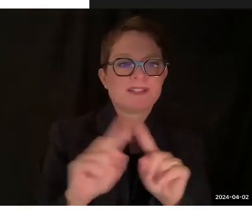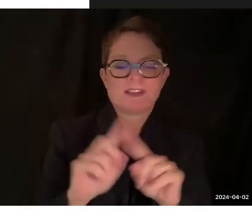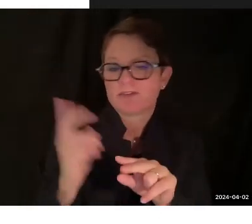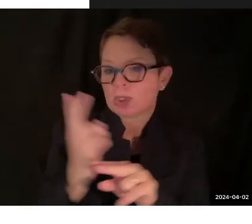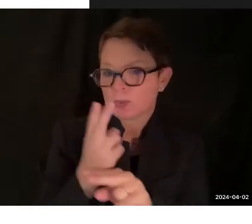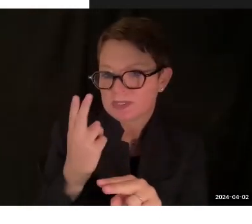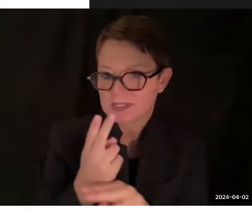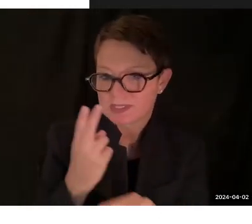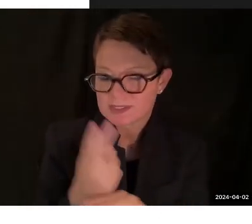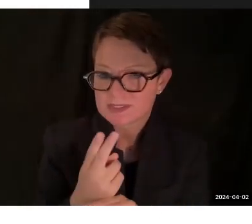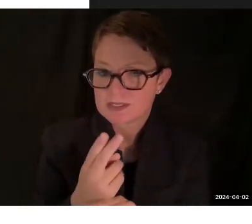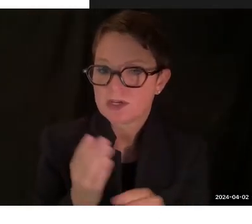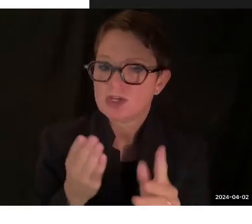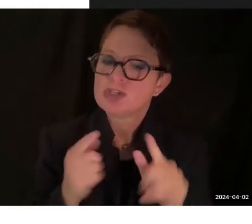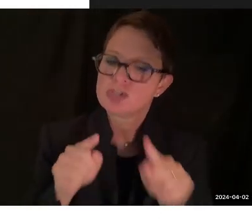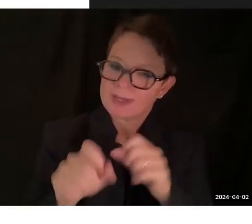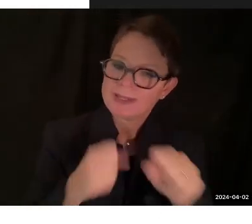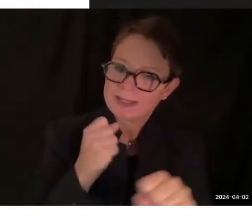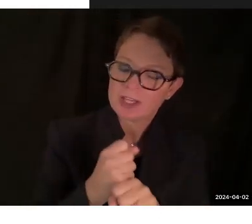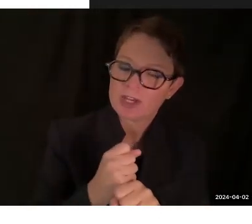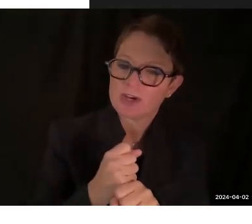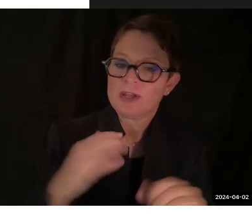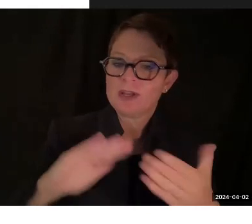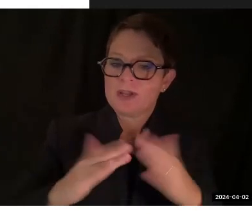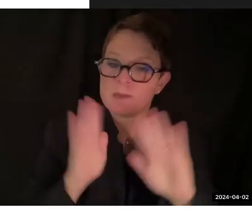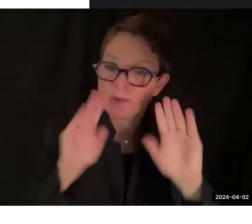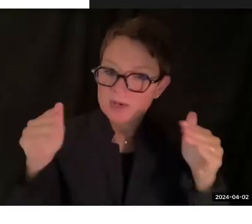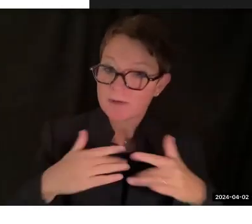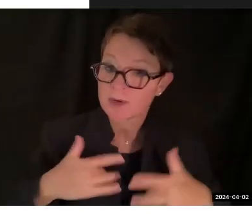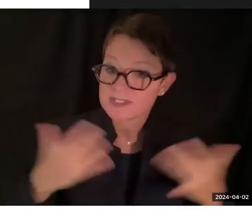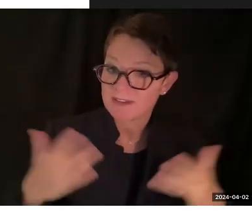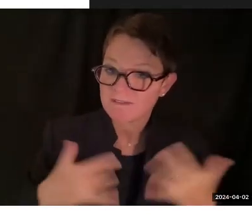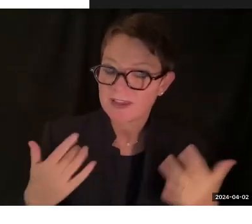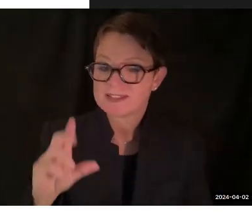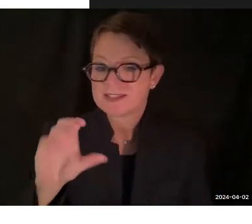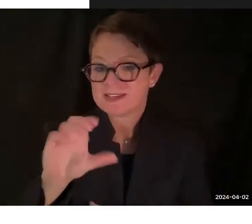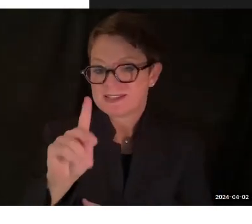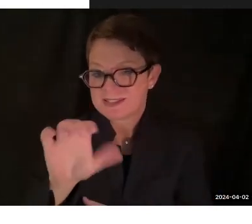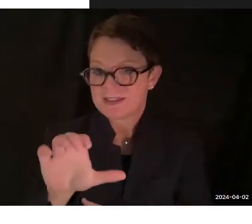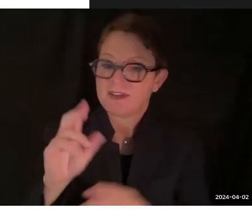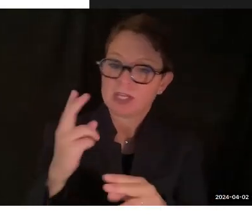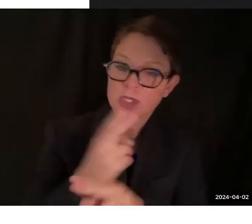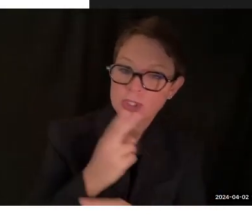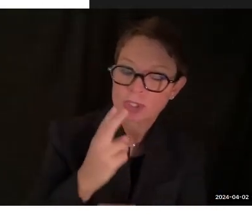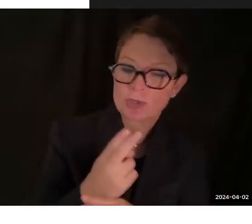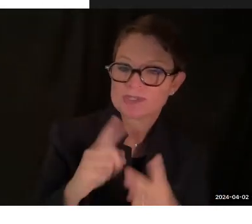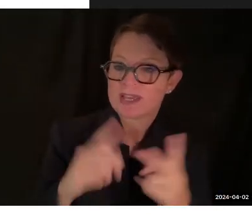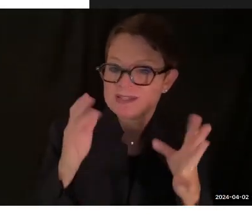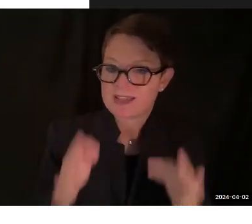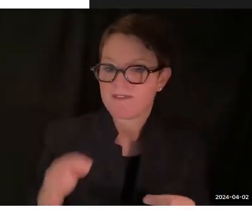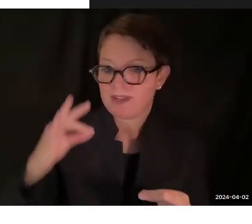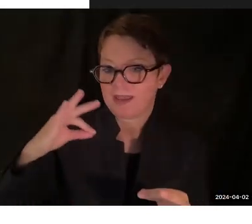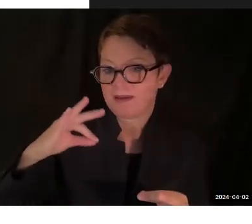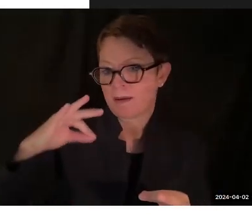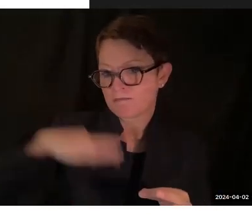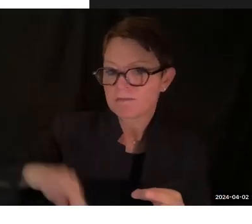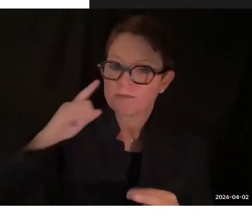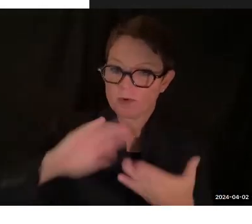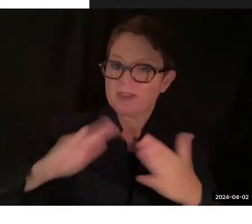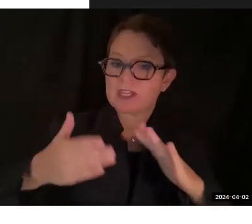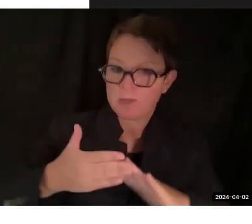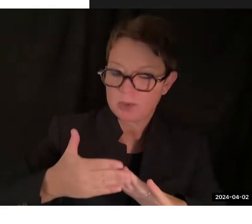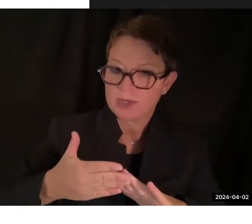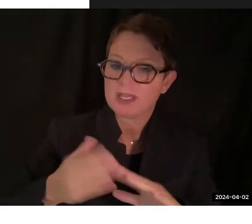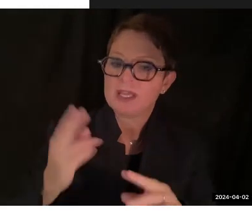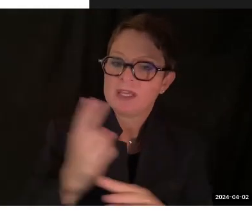uses throughout the year. Certainly community-focused events, civic uses, and certainly an asset to the community with being